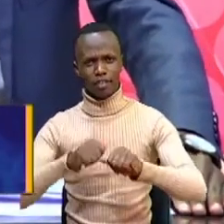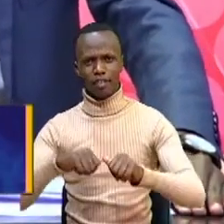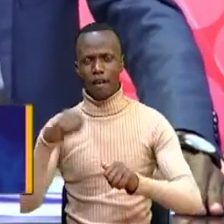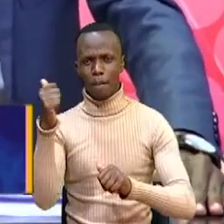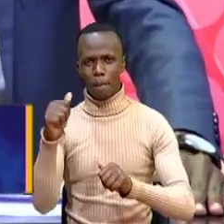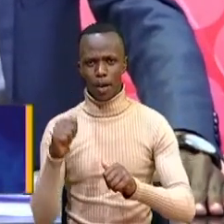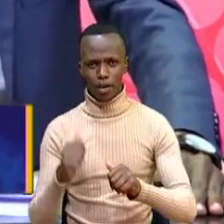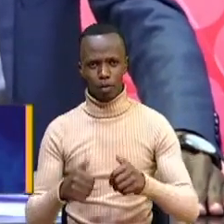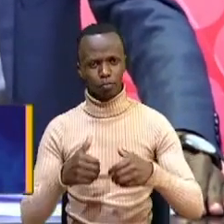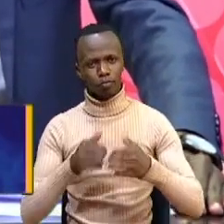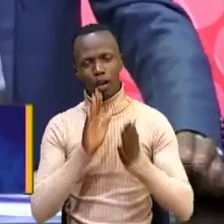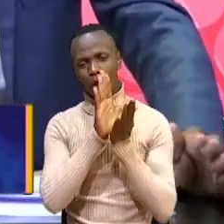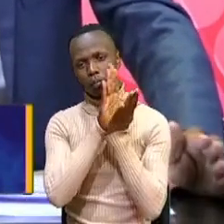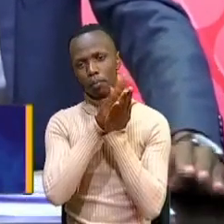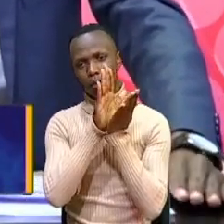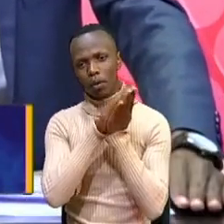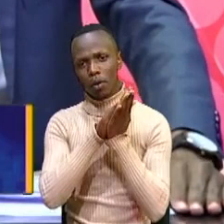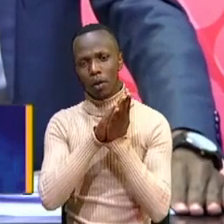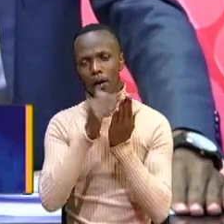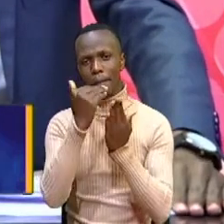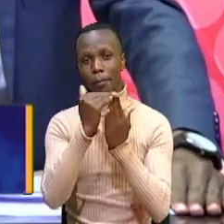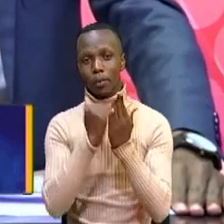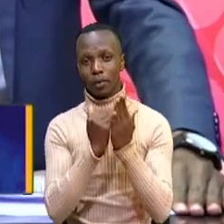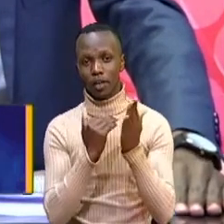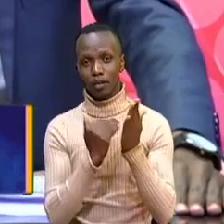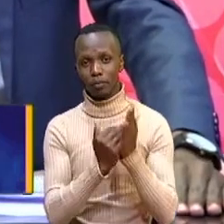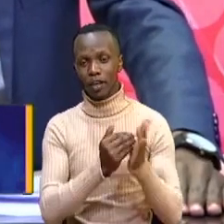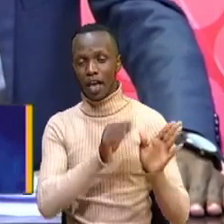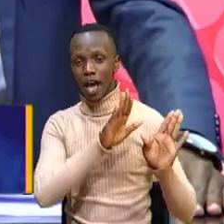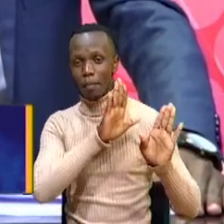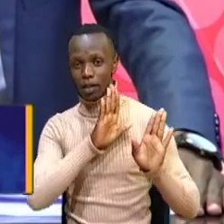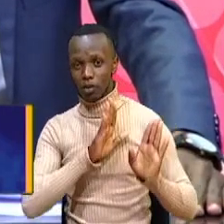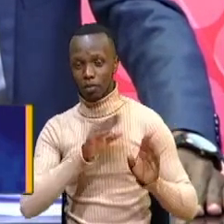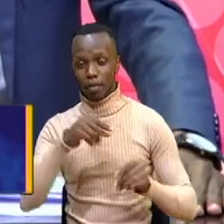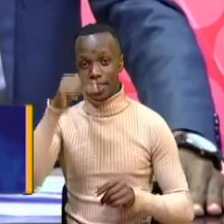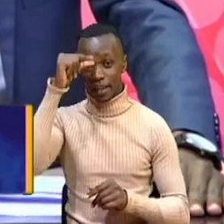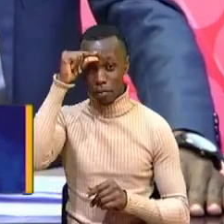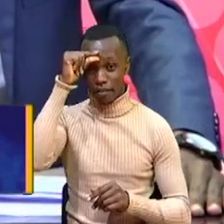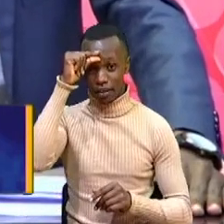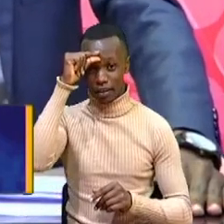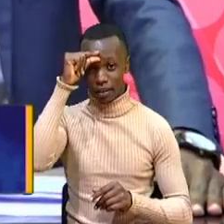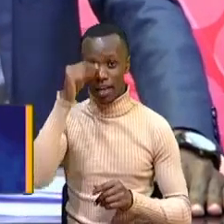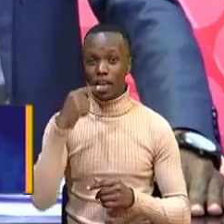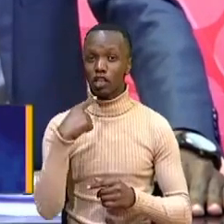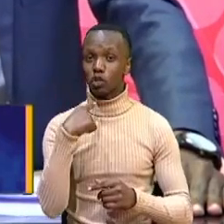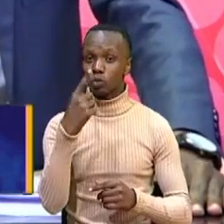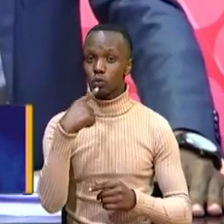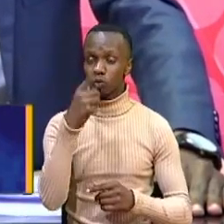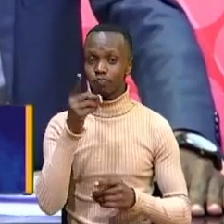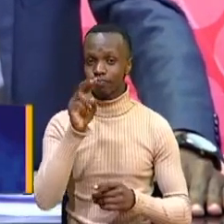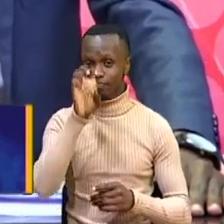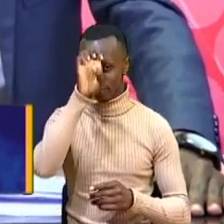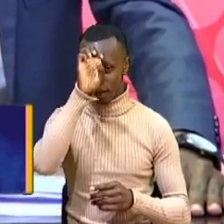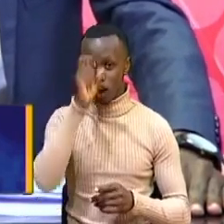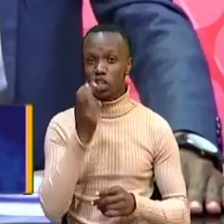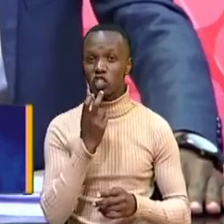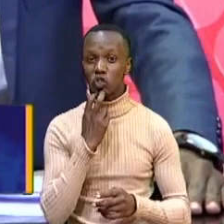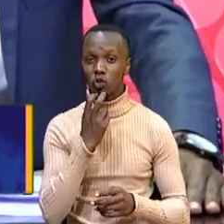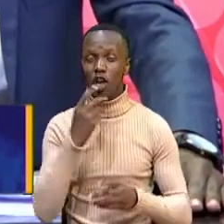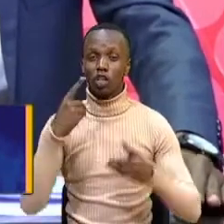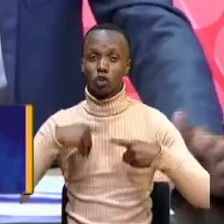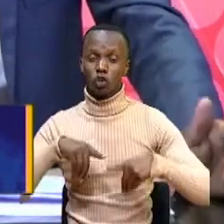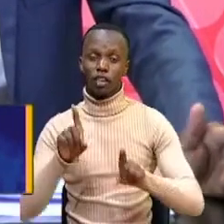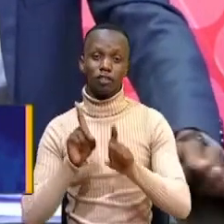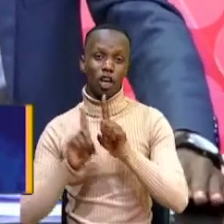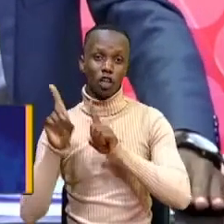media messages purporting the program has been scrapped off by the government. Speaking in Eldoret on Tuesday during a